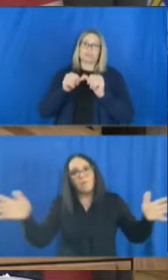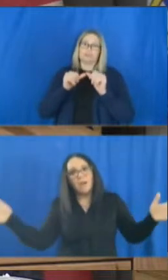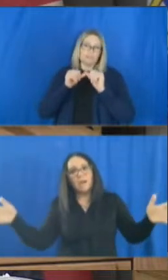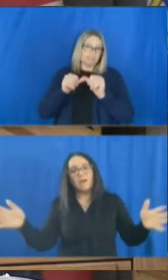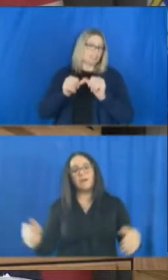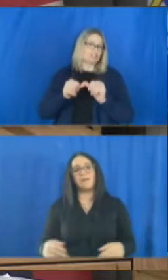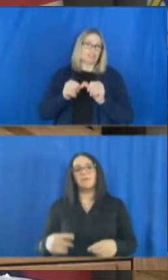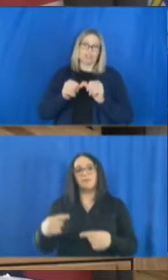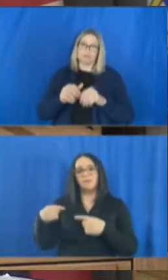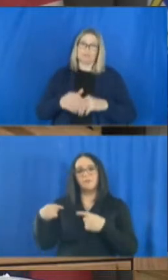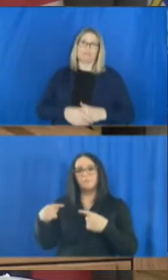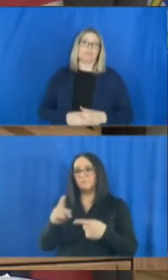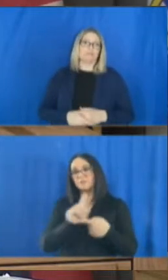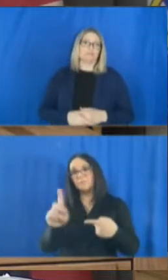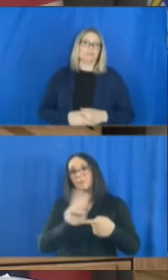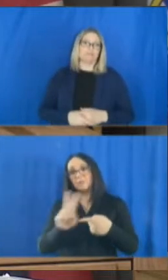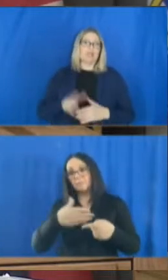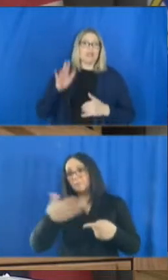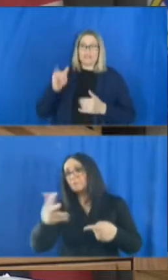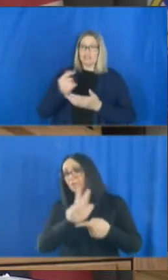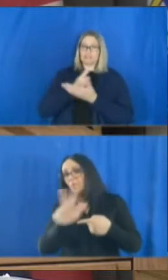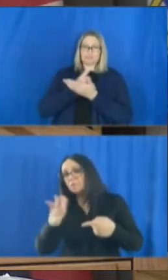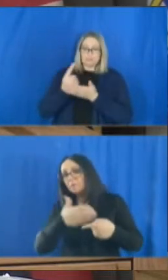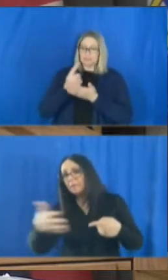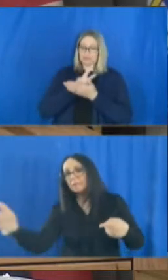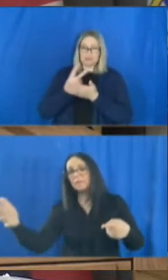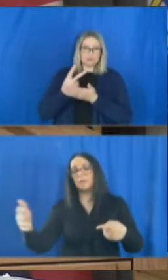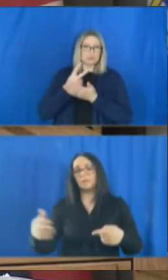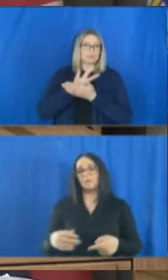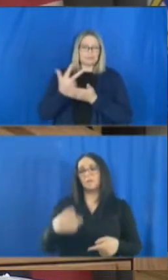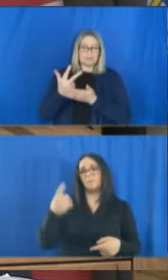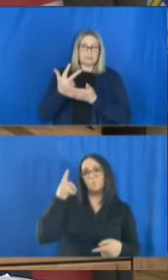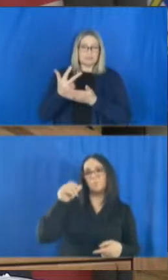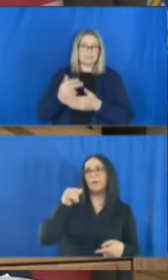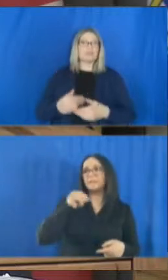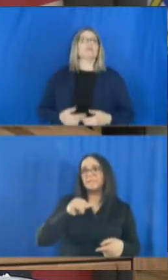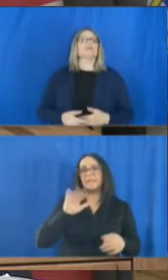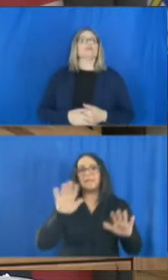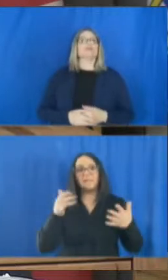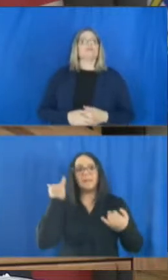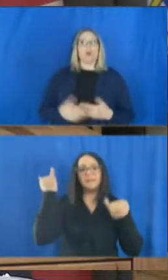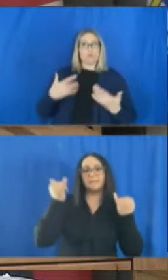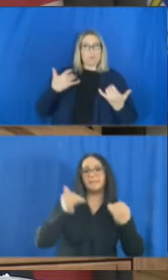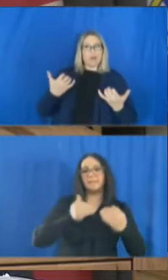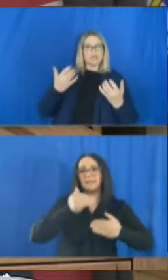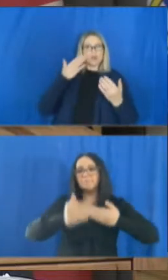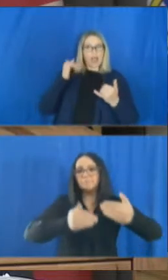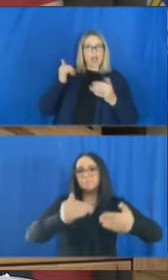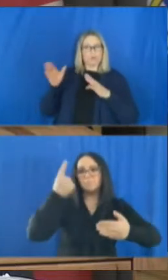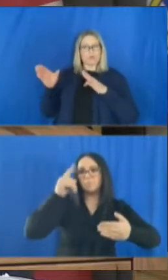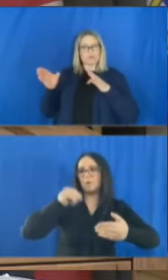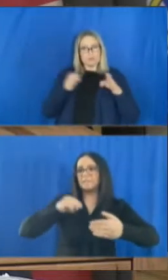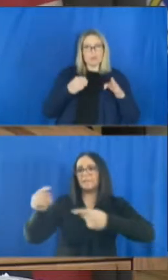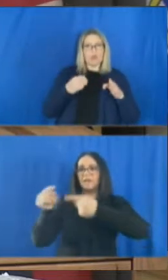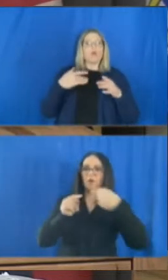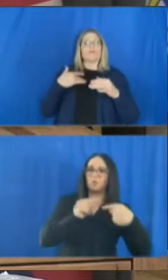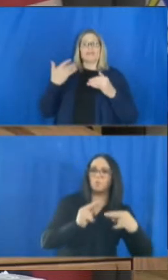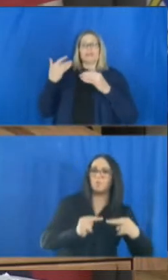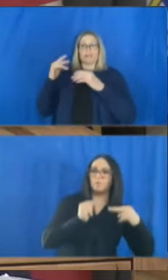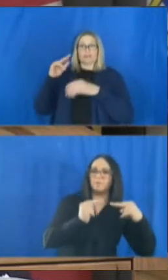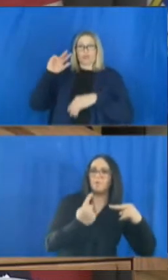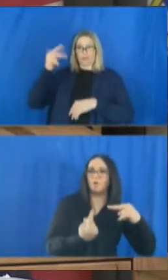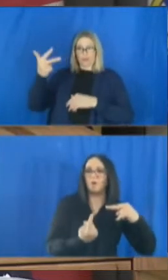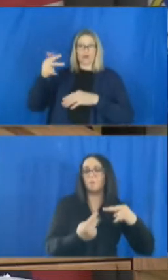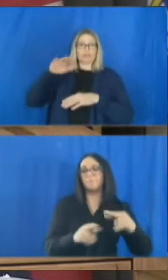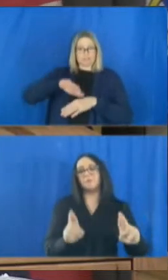3. Ms. Legier, do you have a quick follow-up? Yeah, for Dr. Russell, there's no information on the